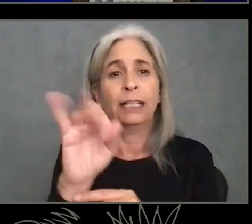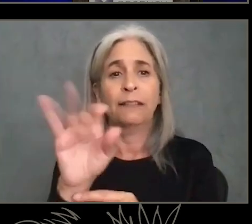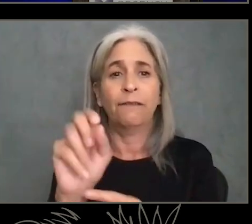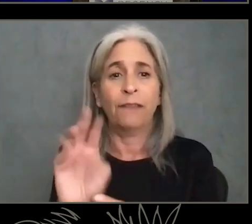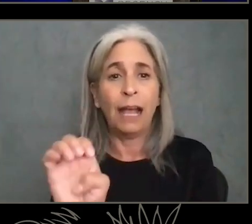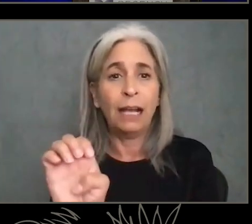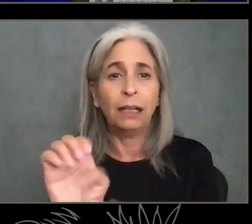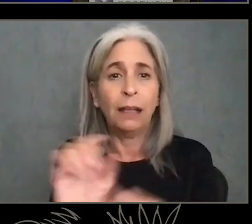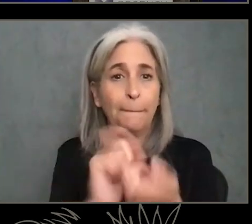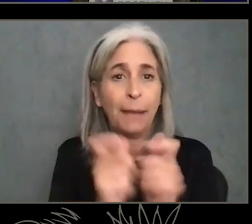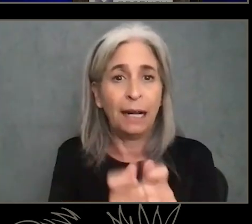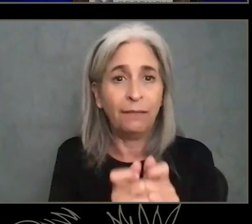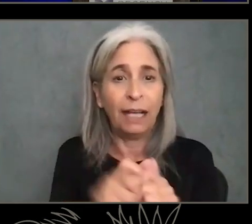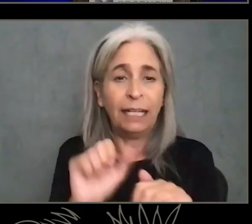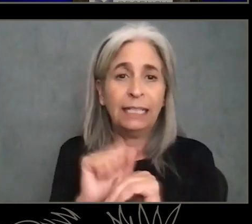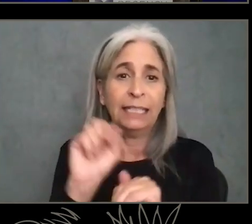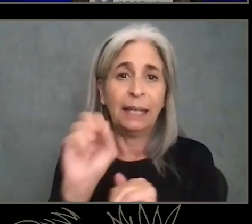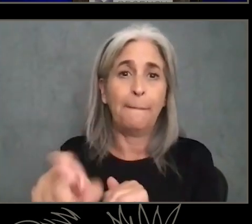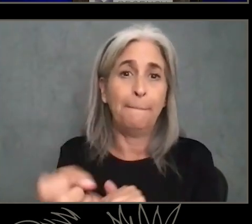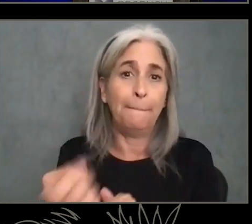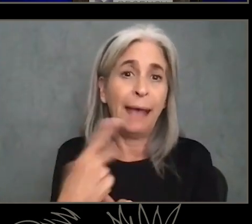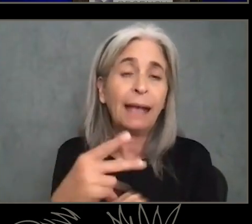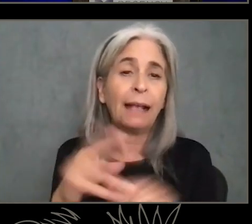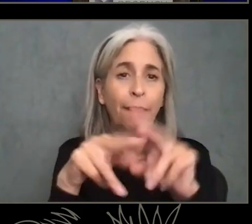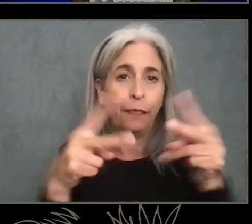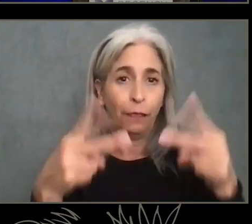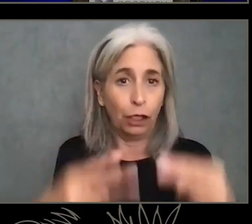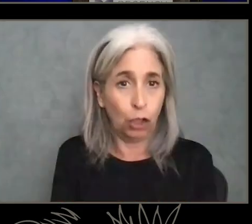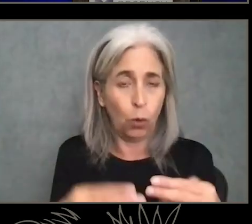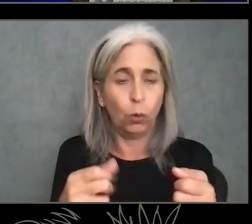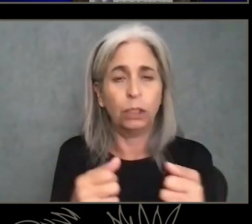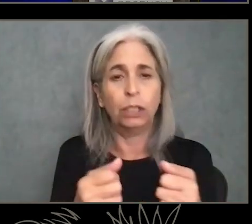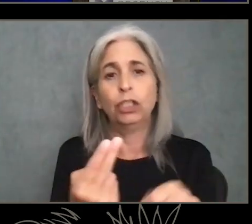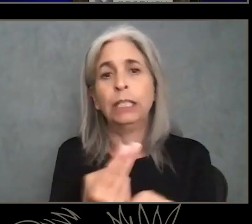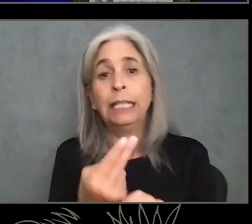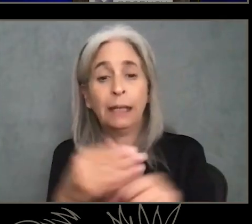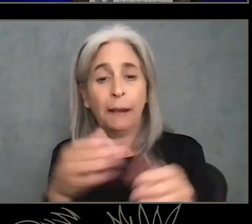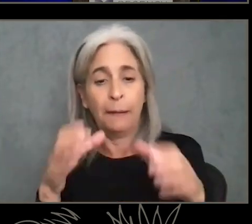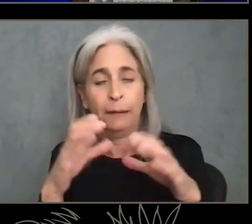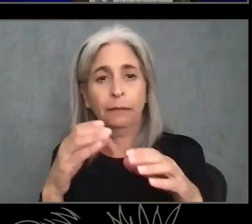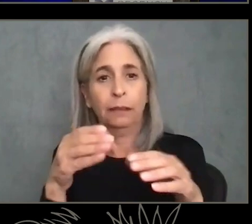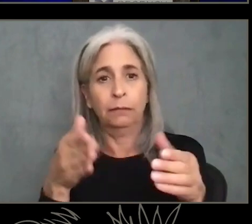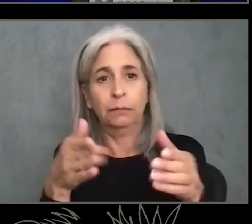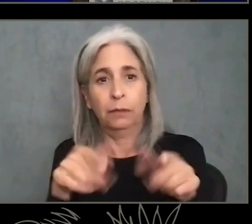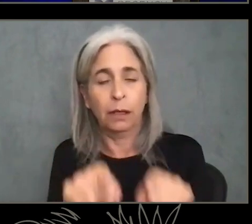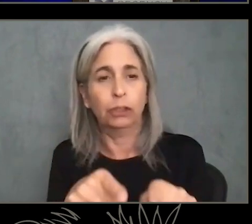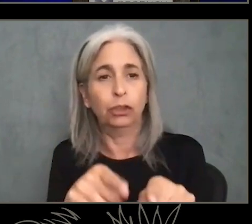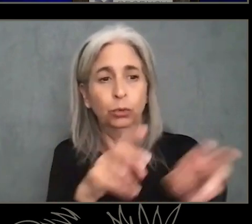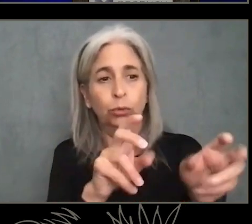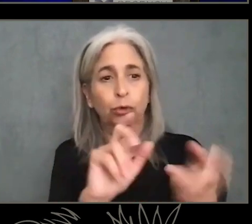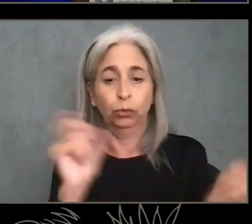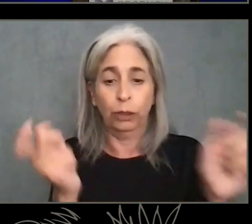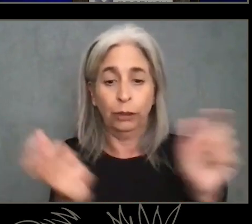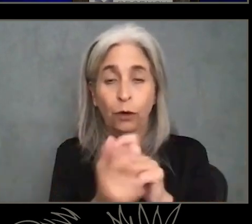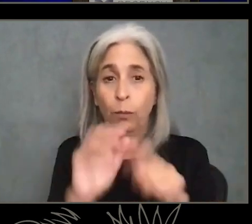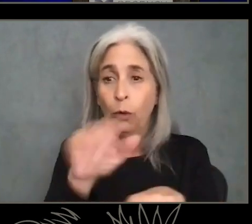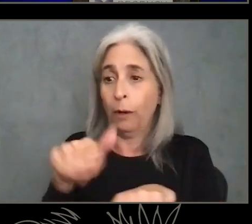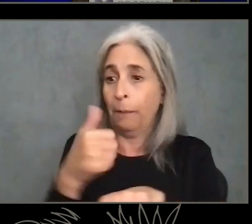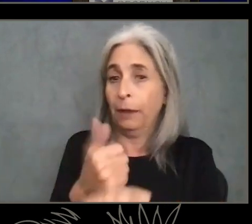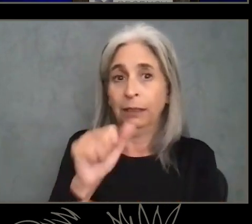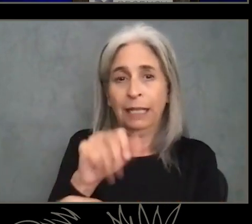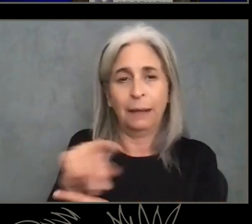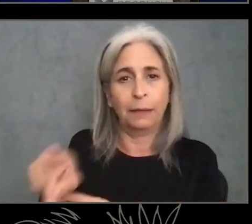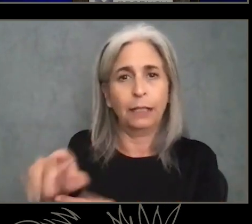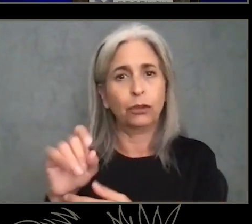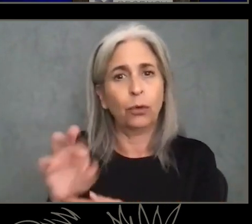code, and return that code. And you can kind of compose these in a pipeline to transform or build an application